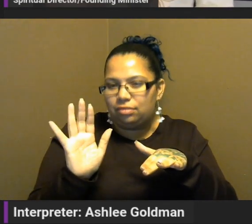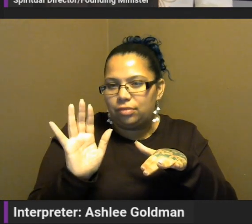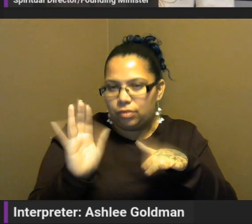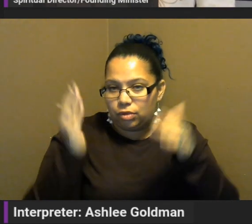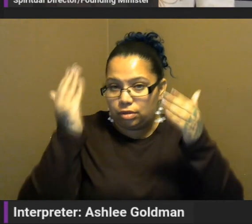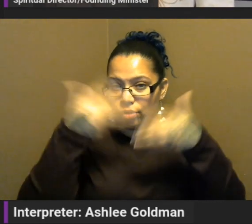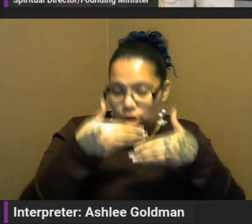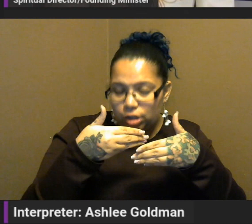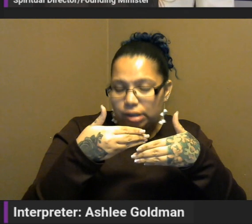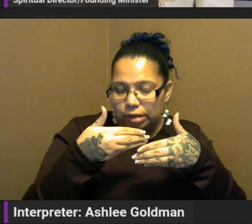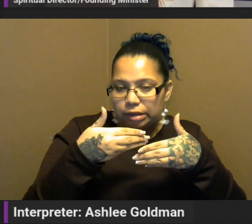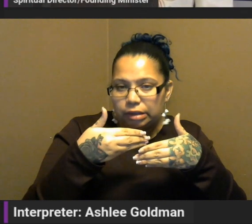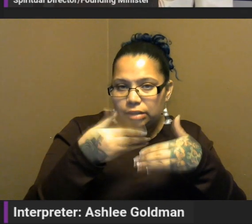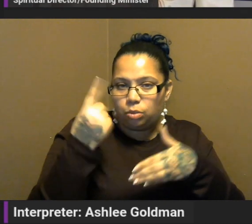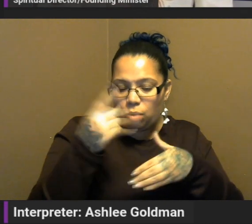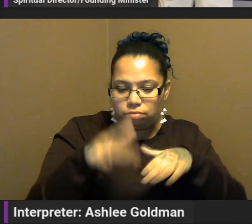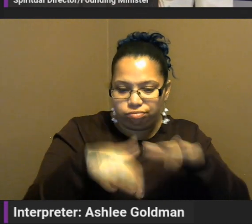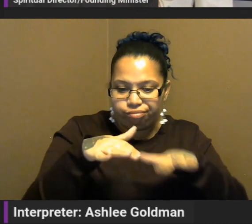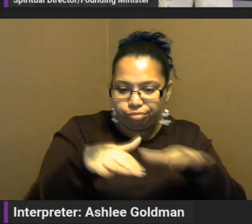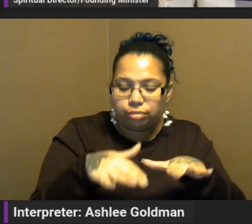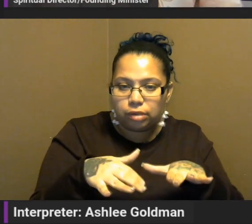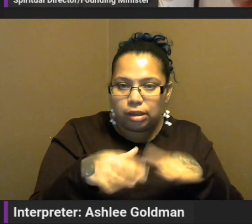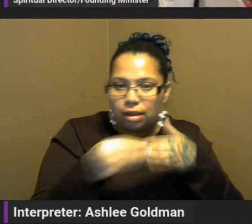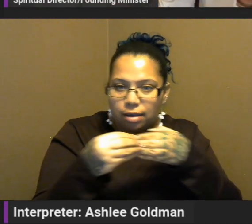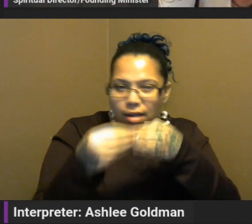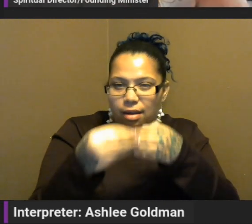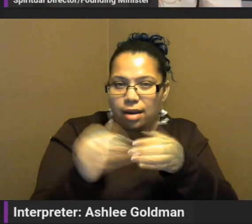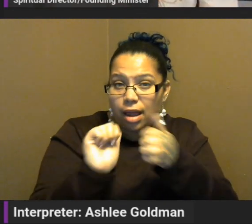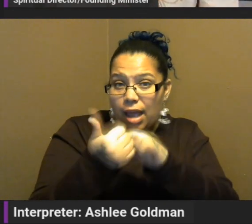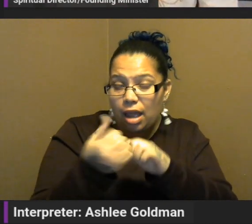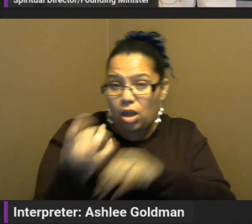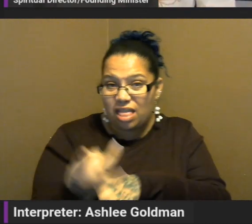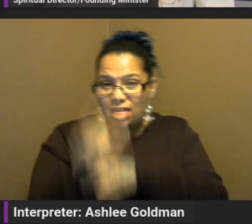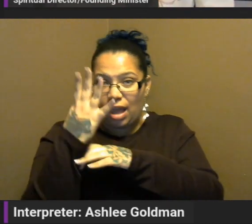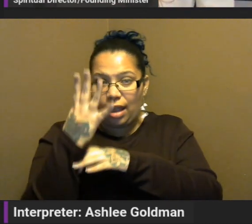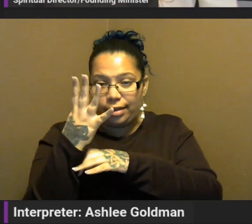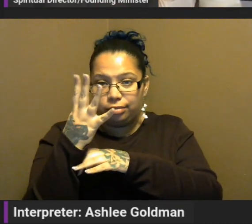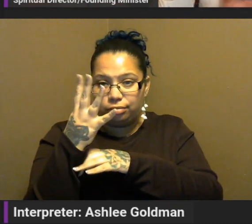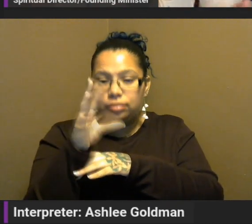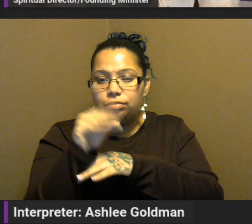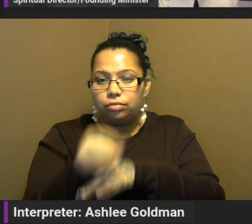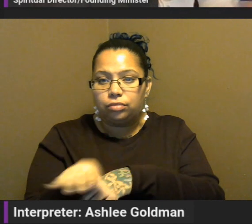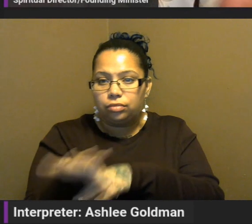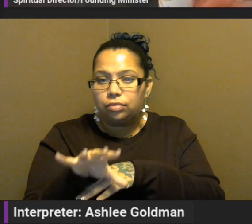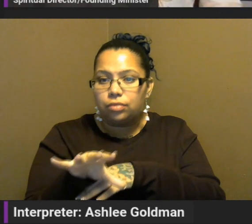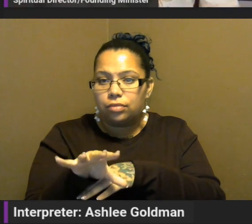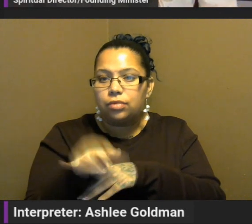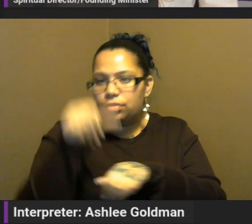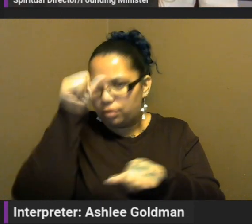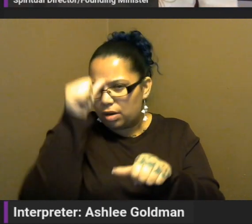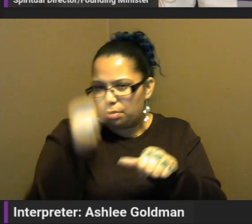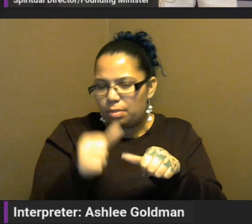darkness with one's footsteps guided by the illumination, the light of remembered radiance,